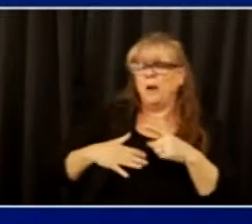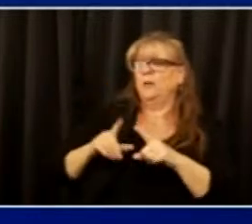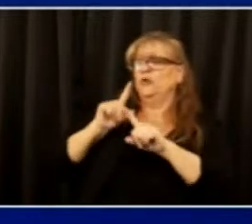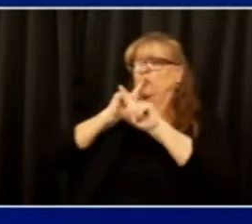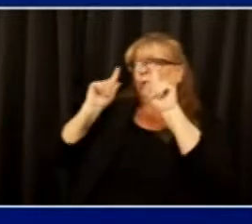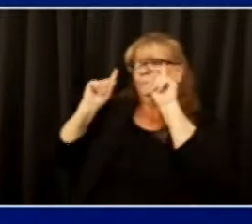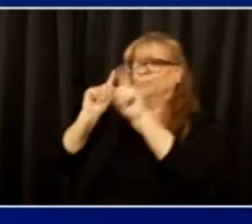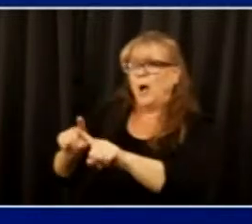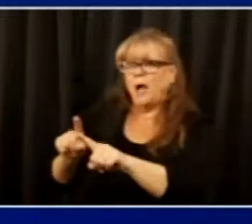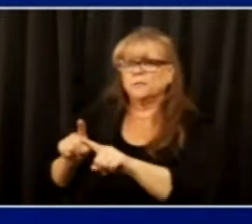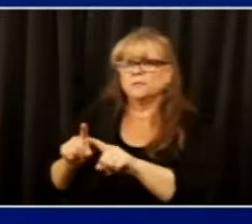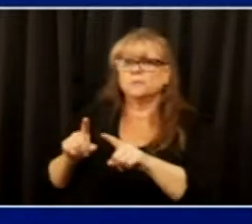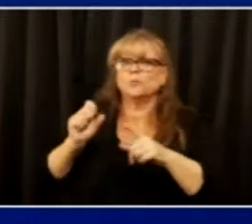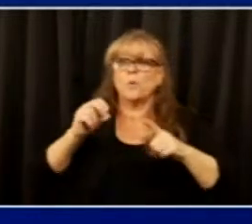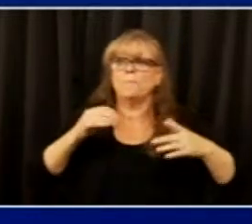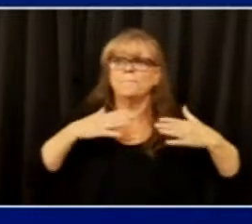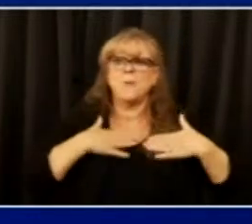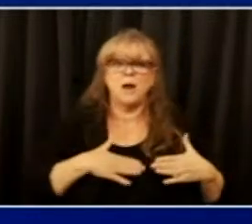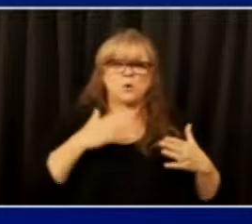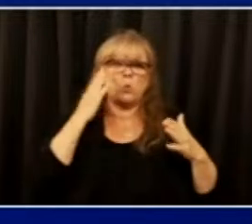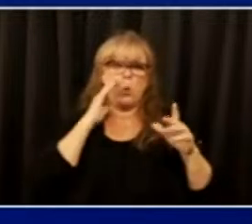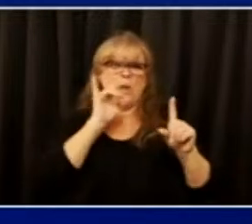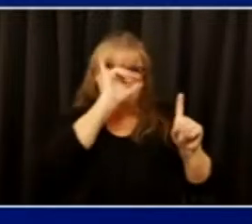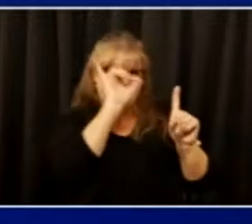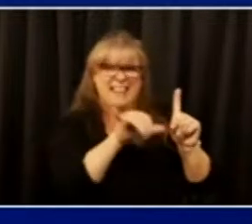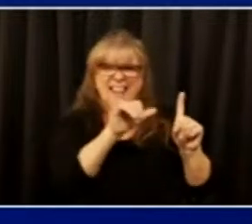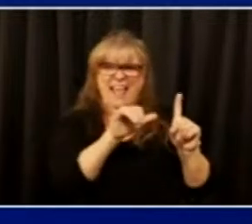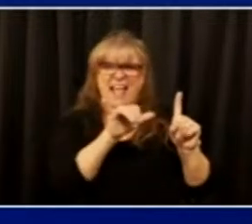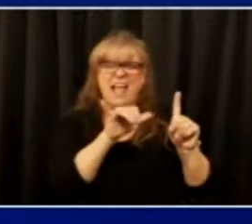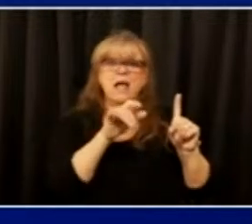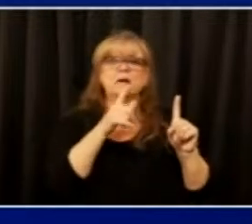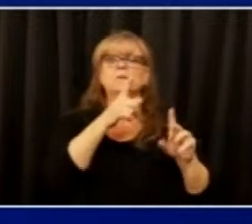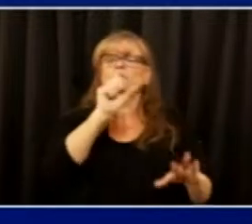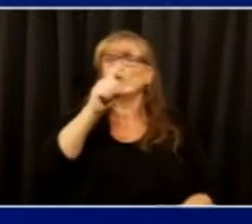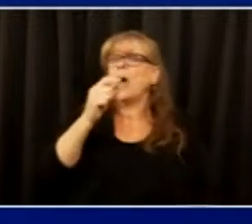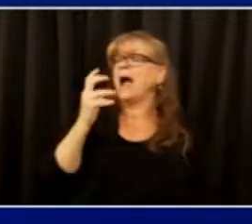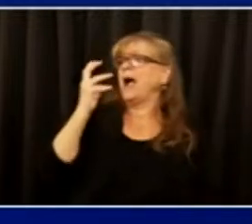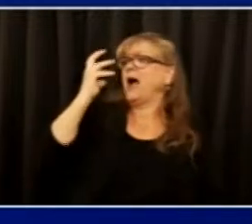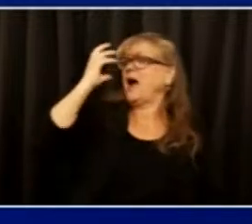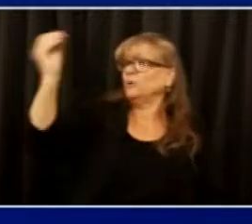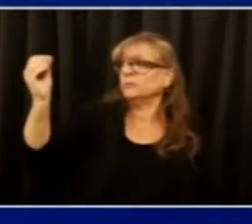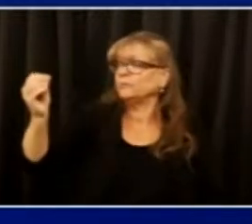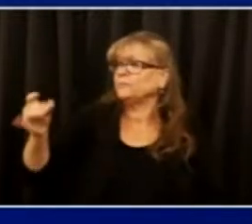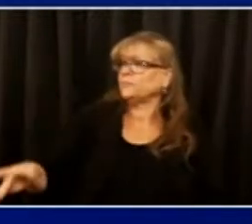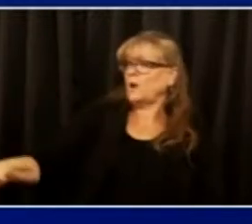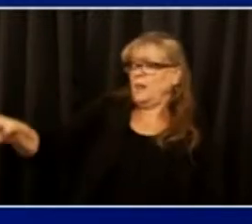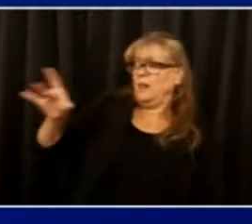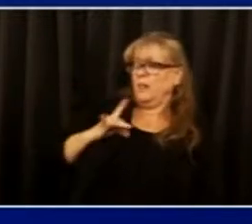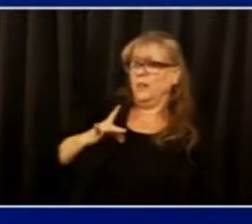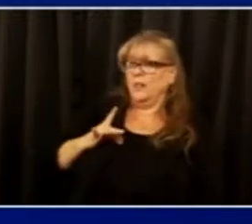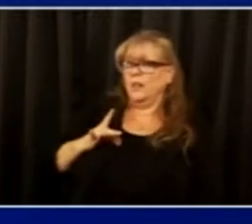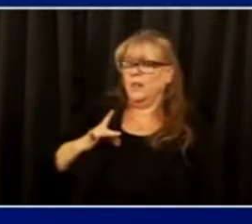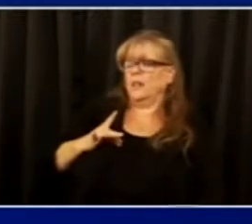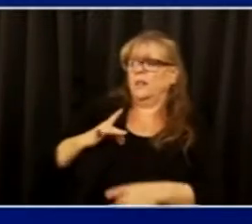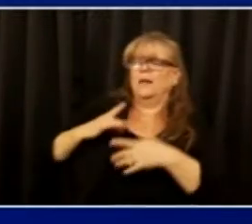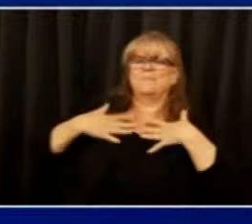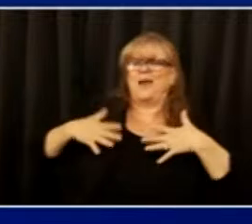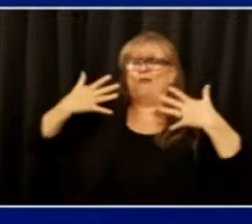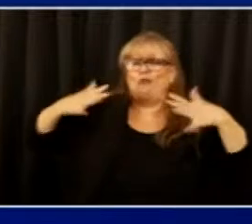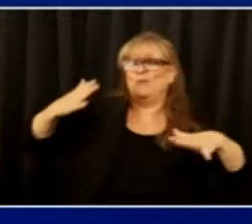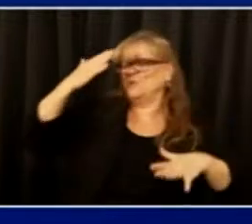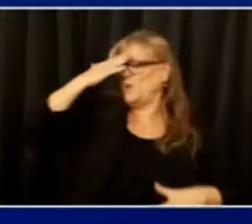in public get exposed to this virus, your immune system is there and it's ready to attack and prevent the